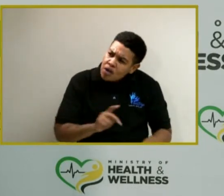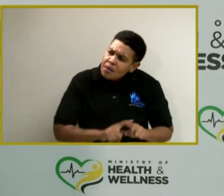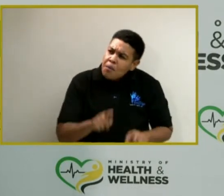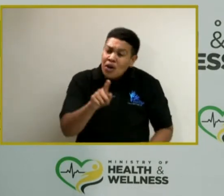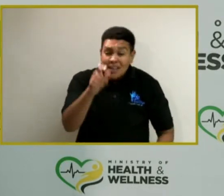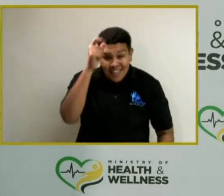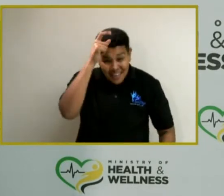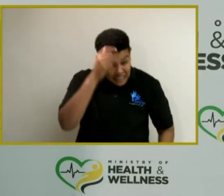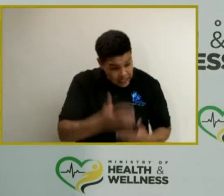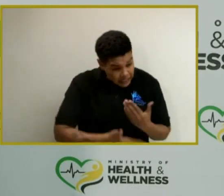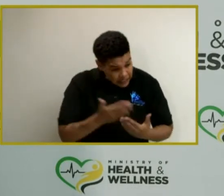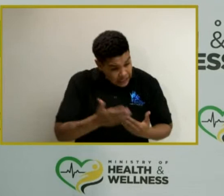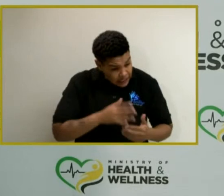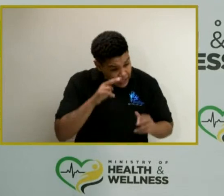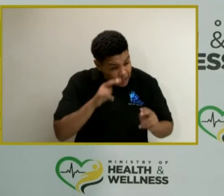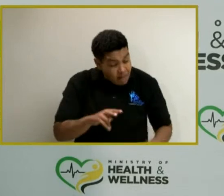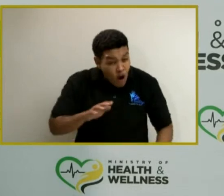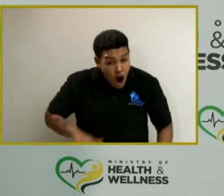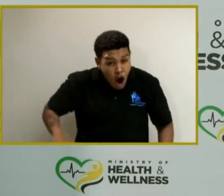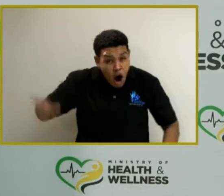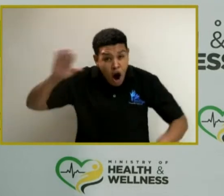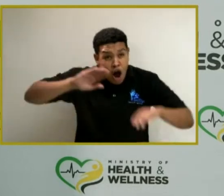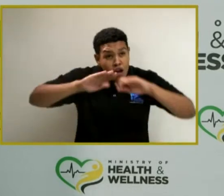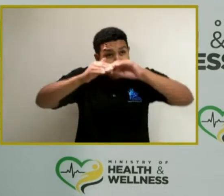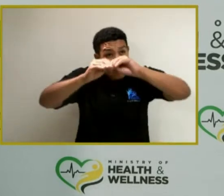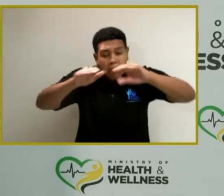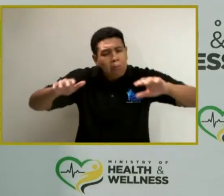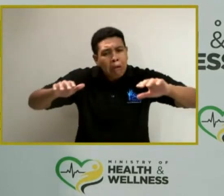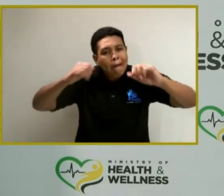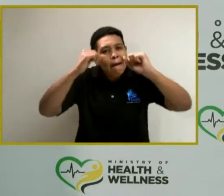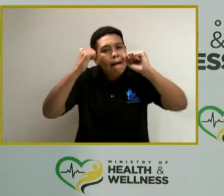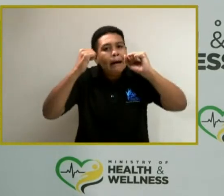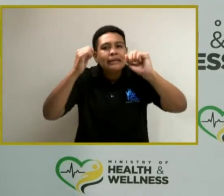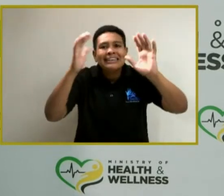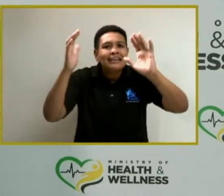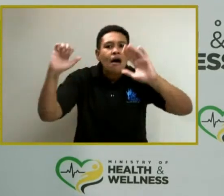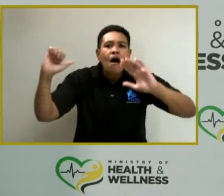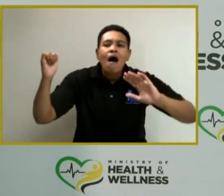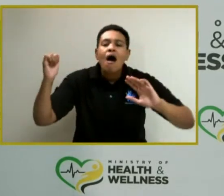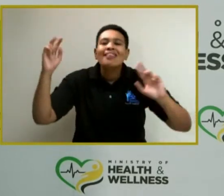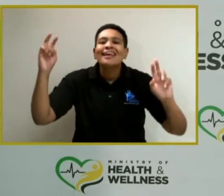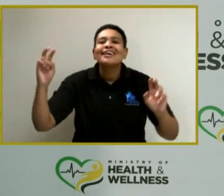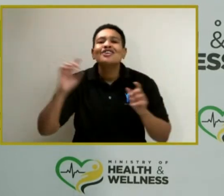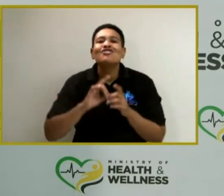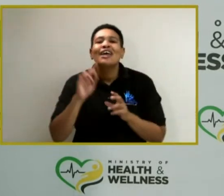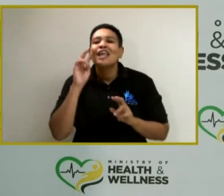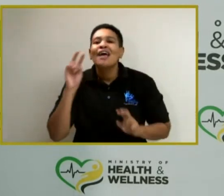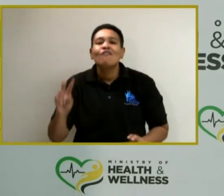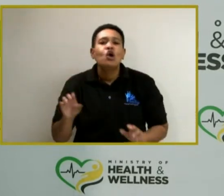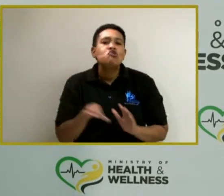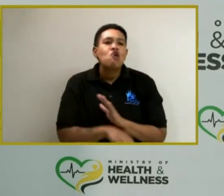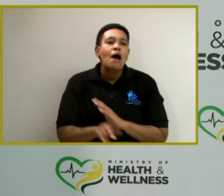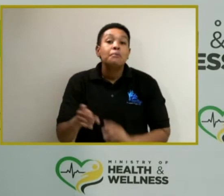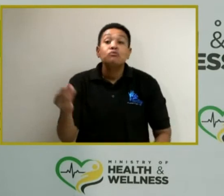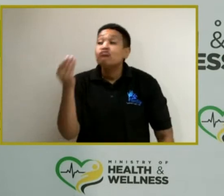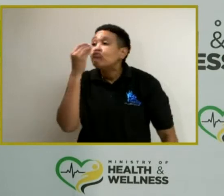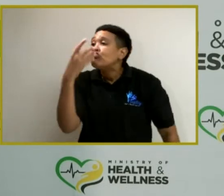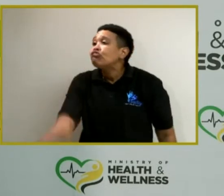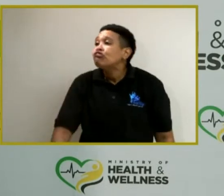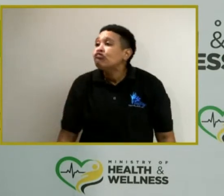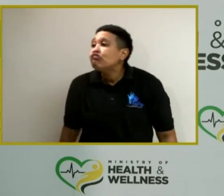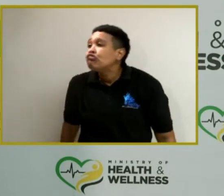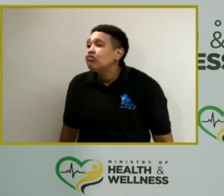so easy to enforce it in every single part of the country when there are other issues around enforcement. Crime is a big issue,